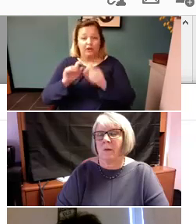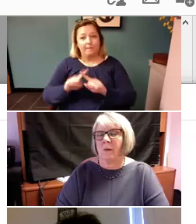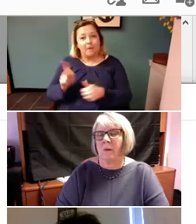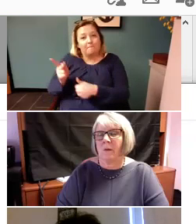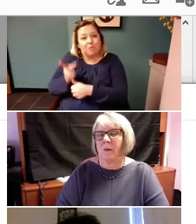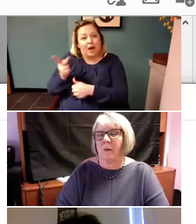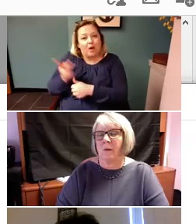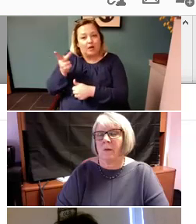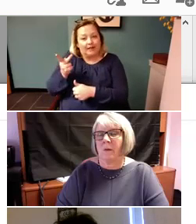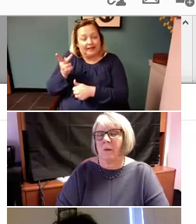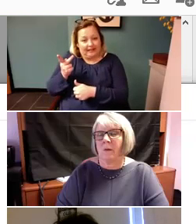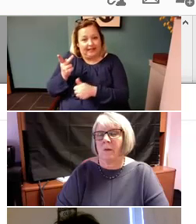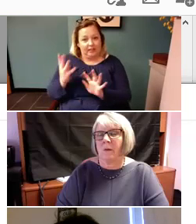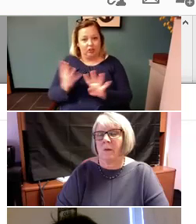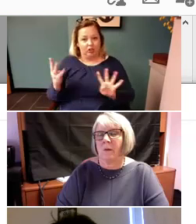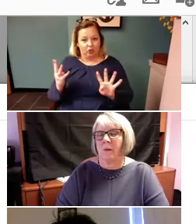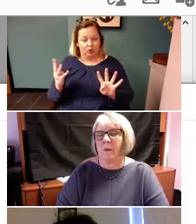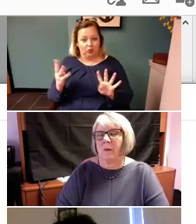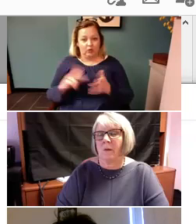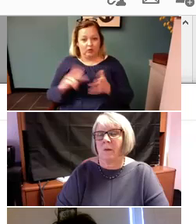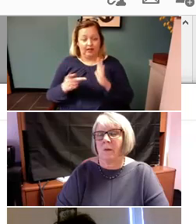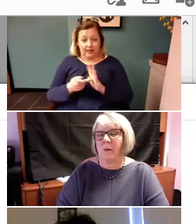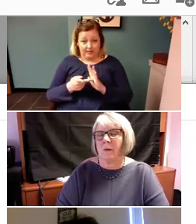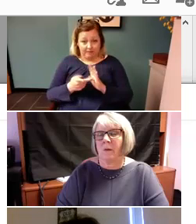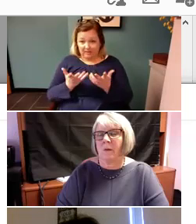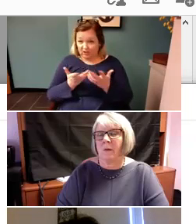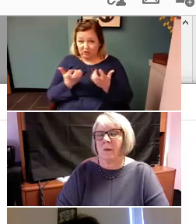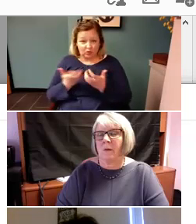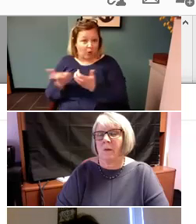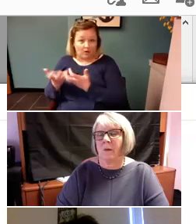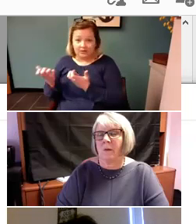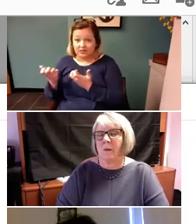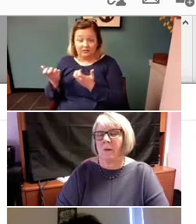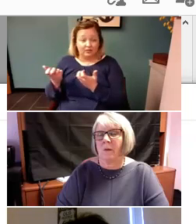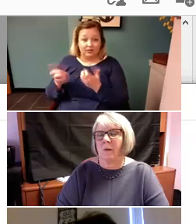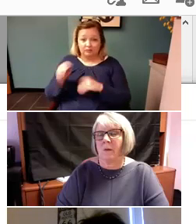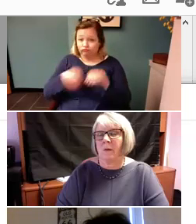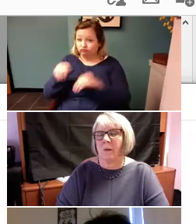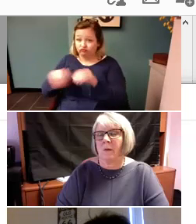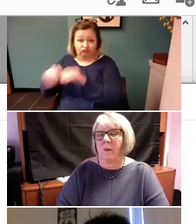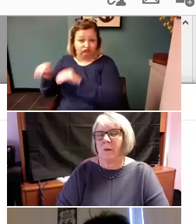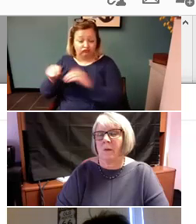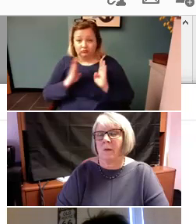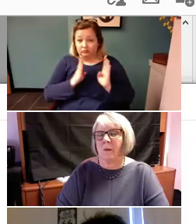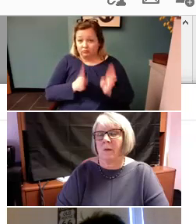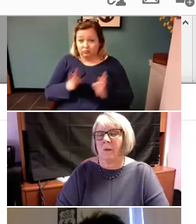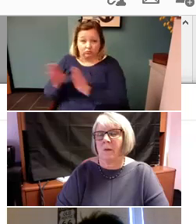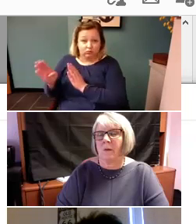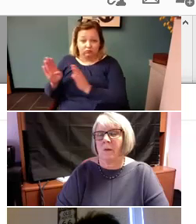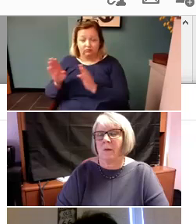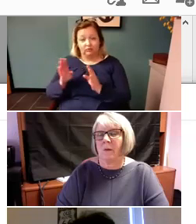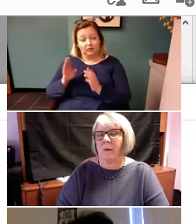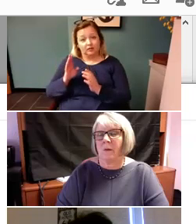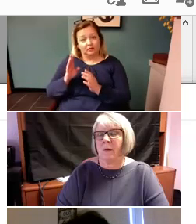itself into sorts all the vertices and inserts them in a sort of a sorted order. where